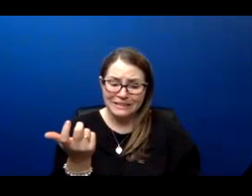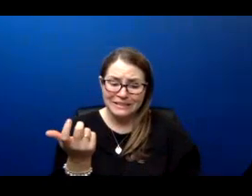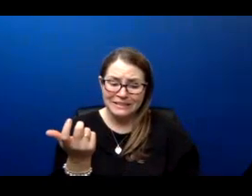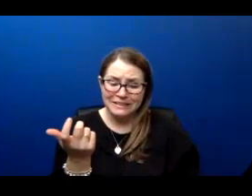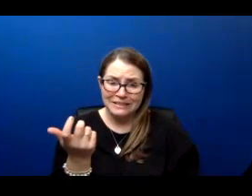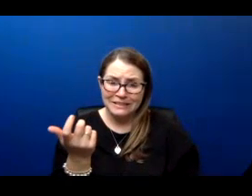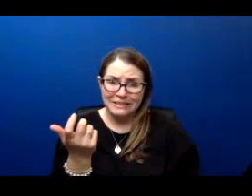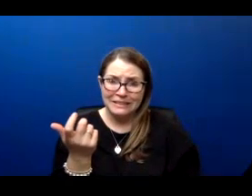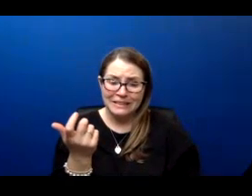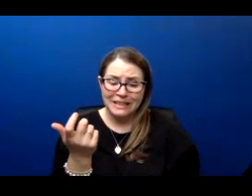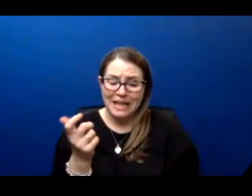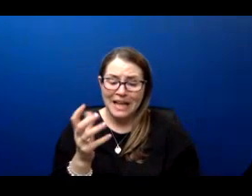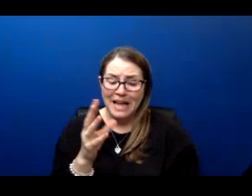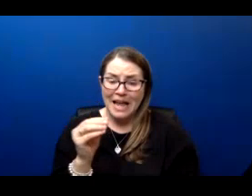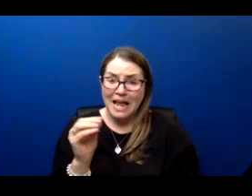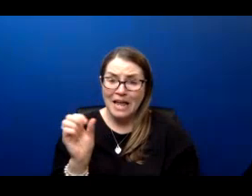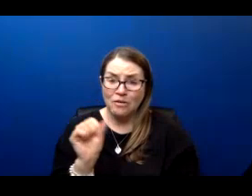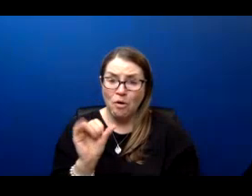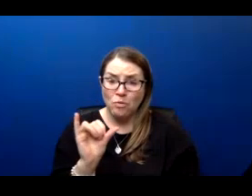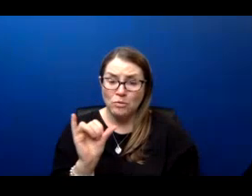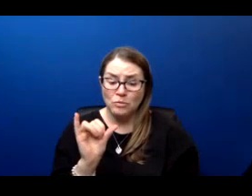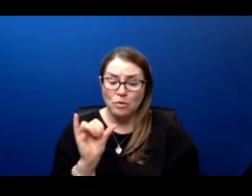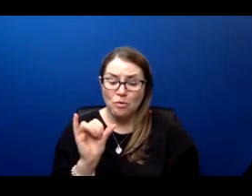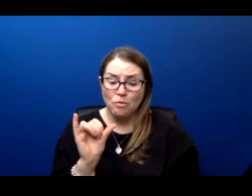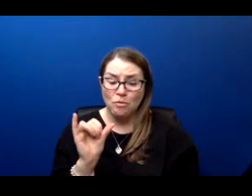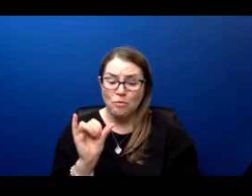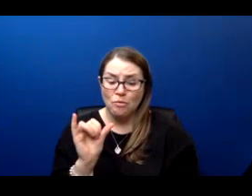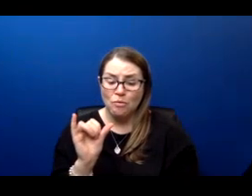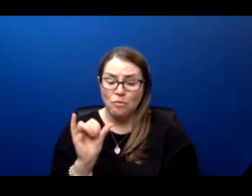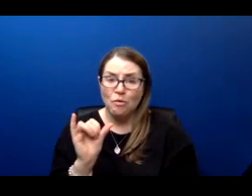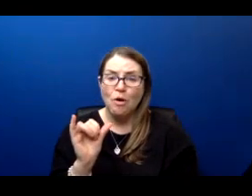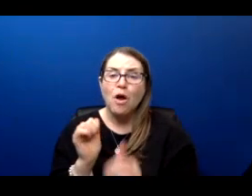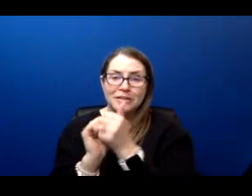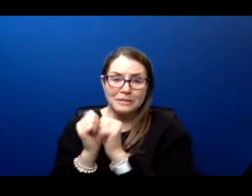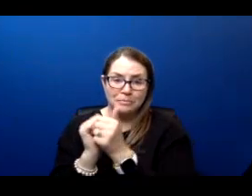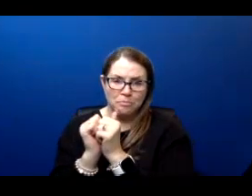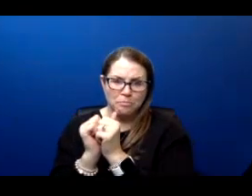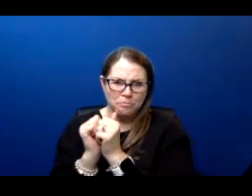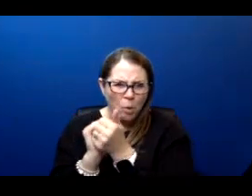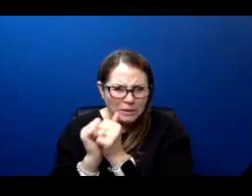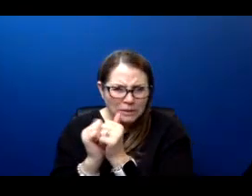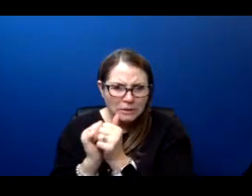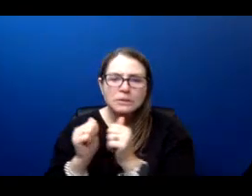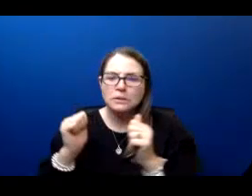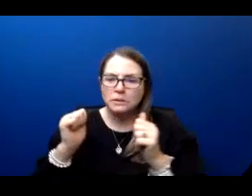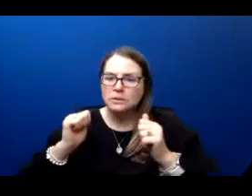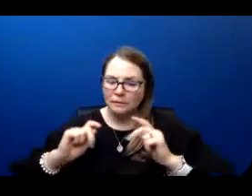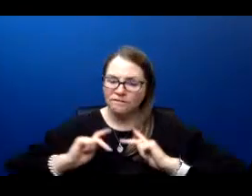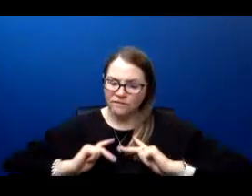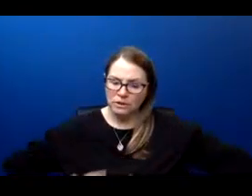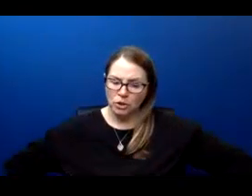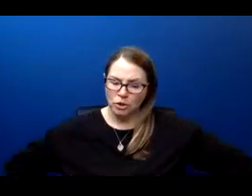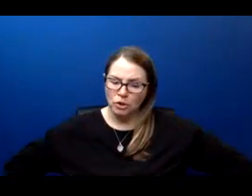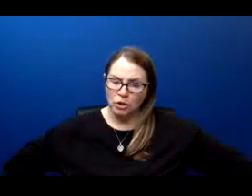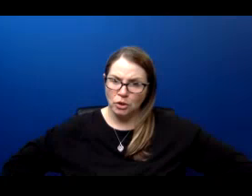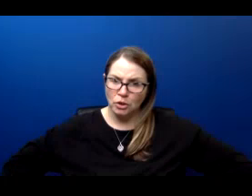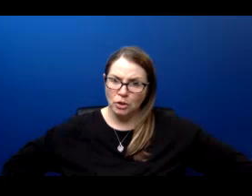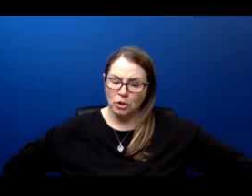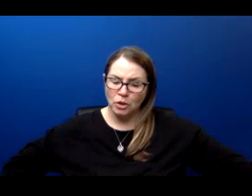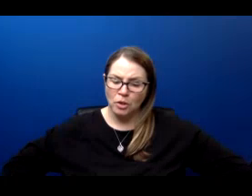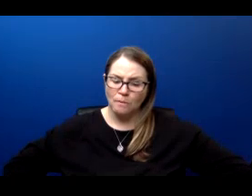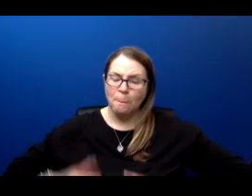the other category is back to sports physicals. In years past, the health district was